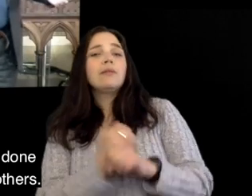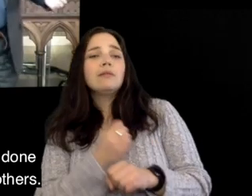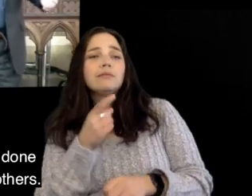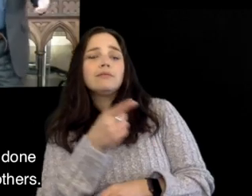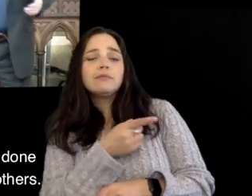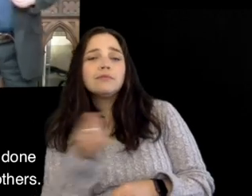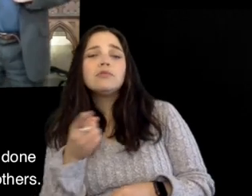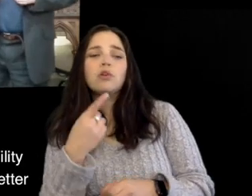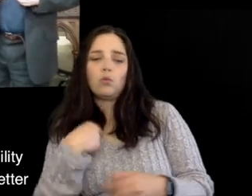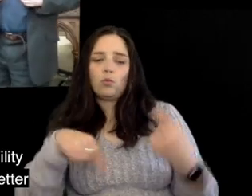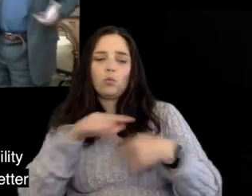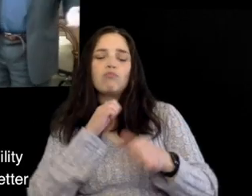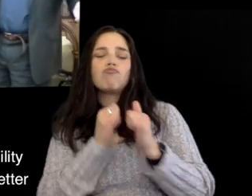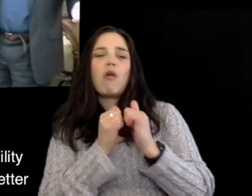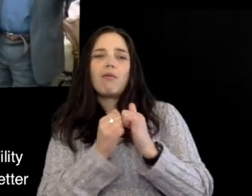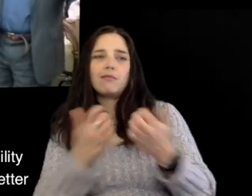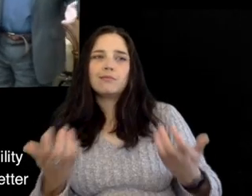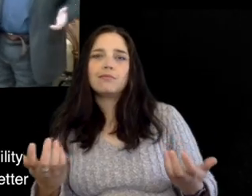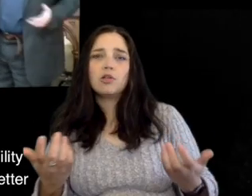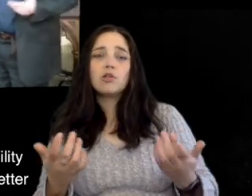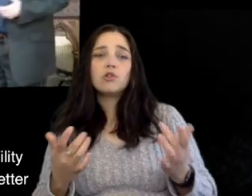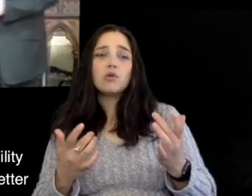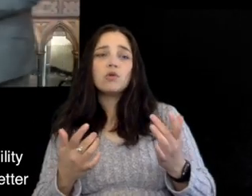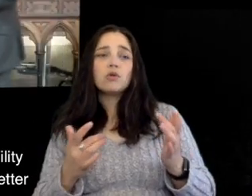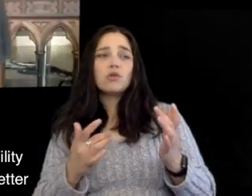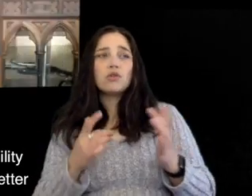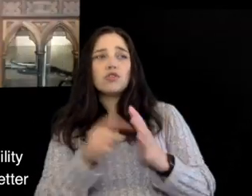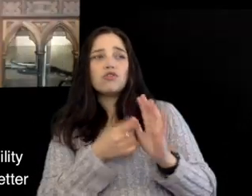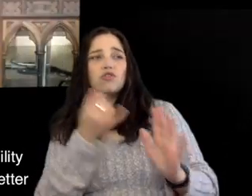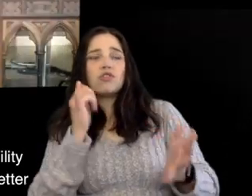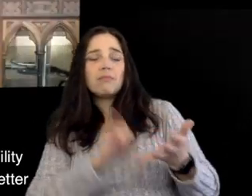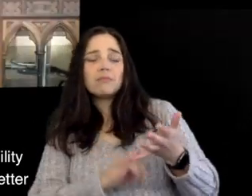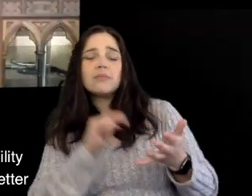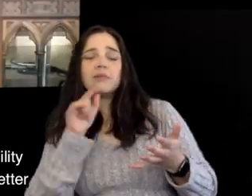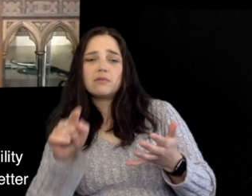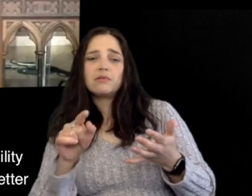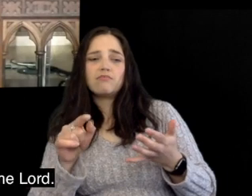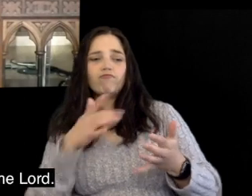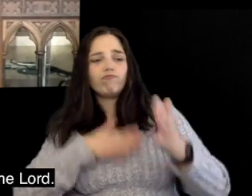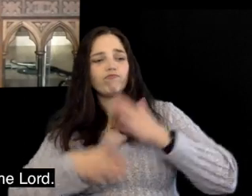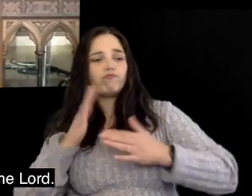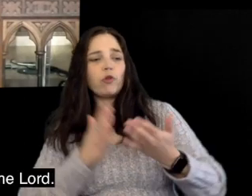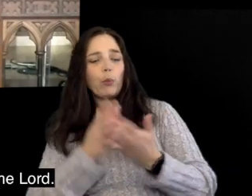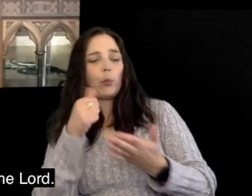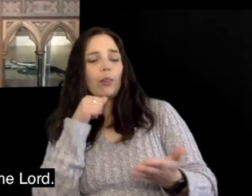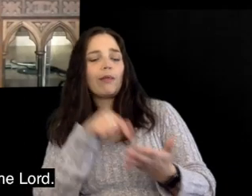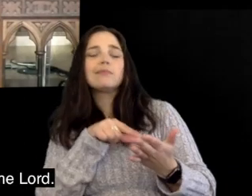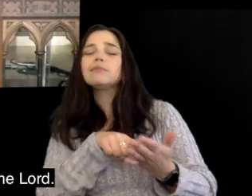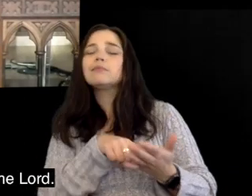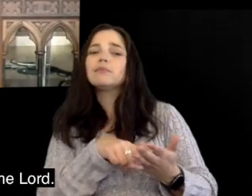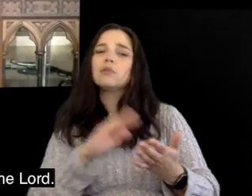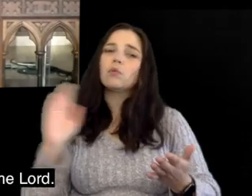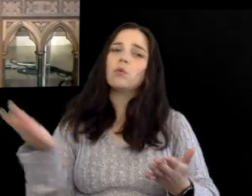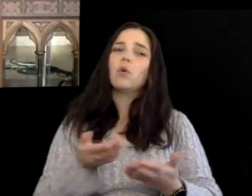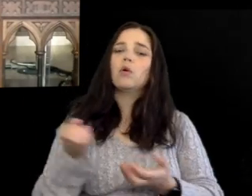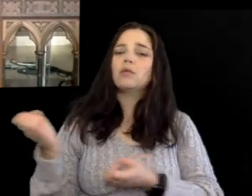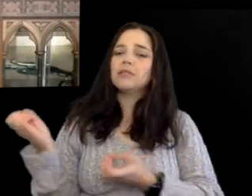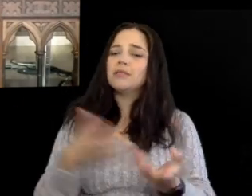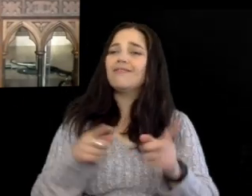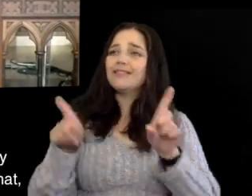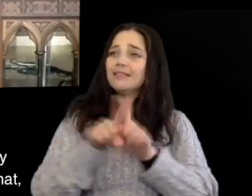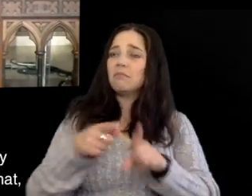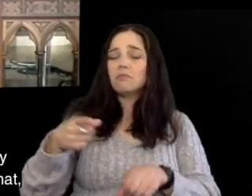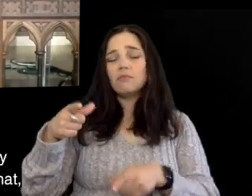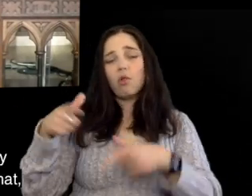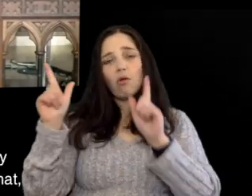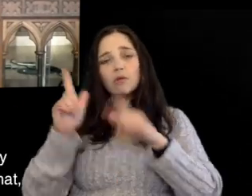done for you, and we are brothers. And so James's humility shines through this letter, that we all serve the same